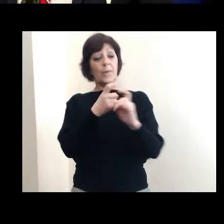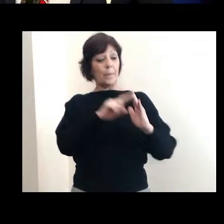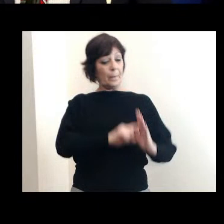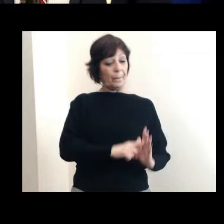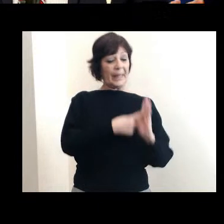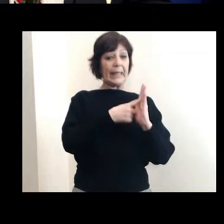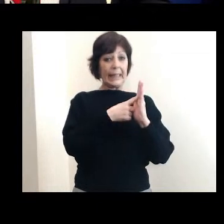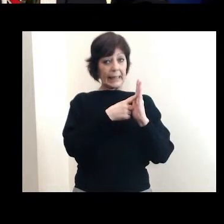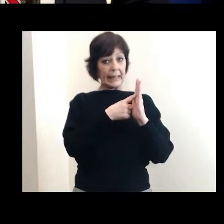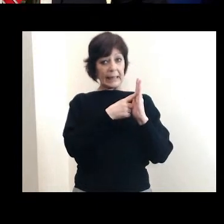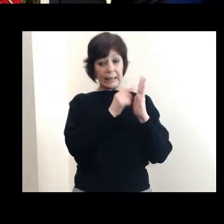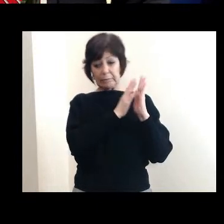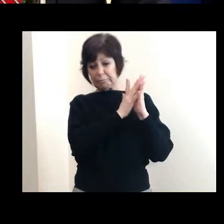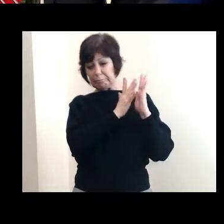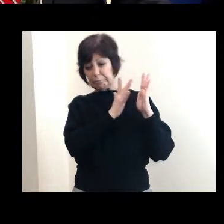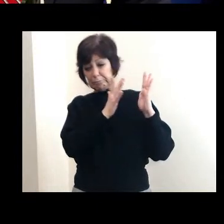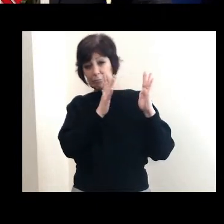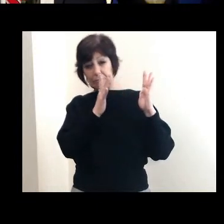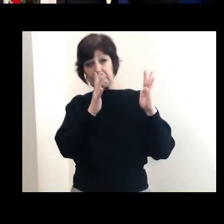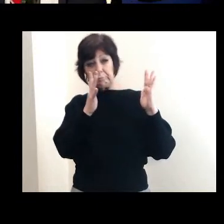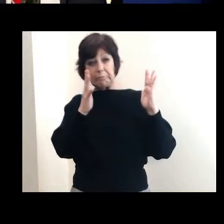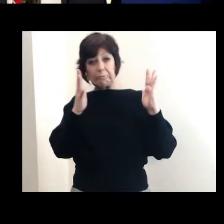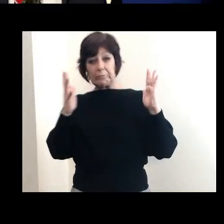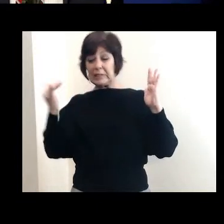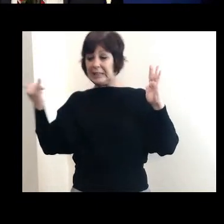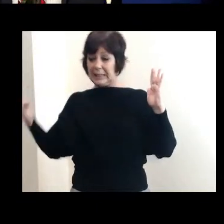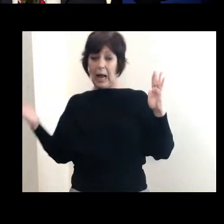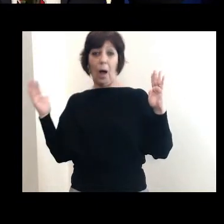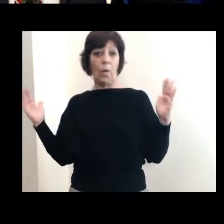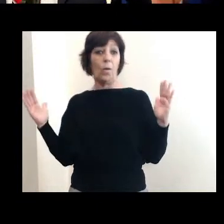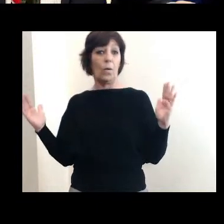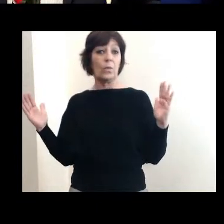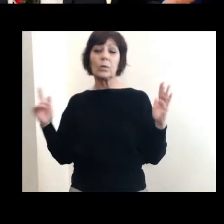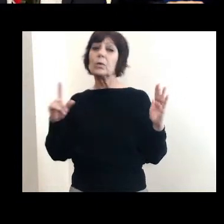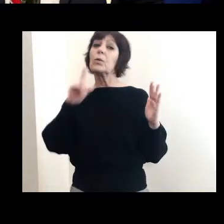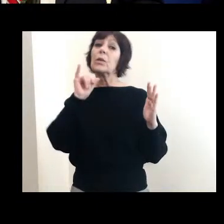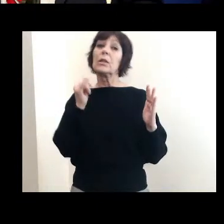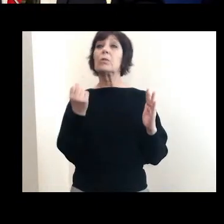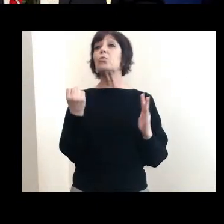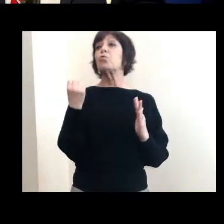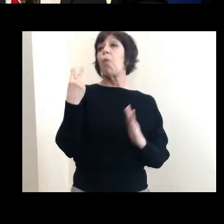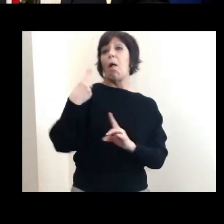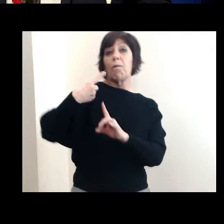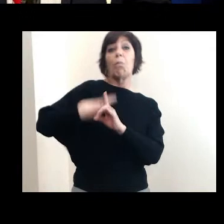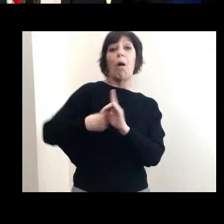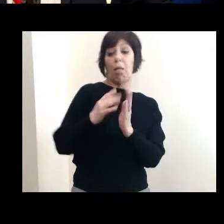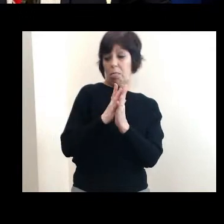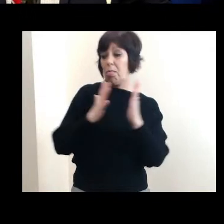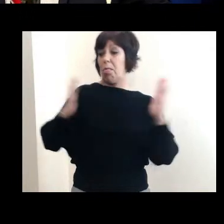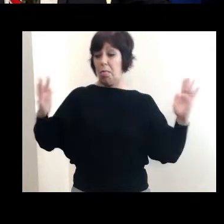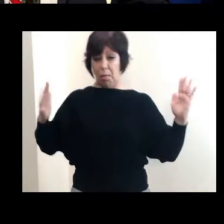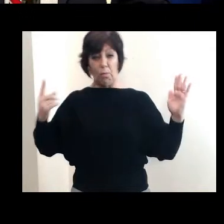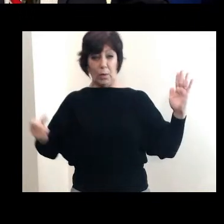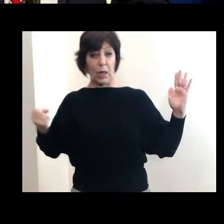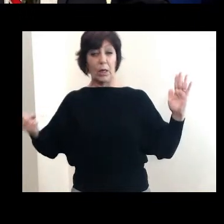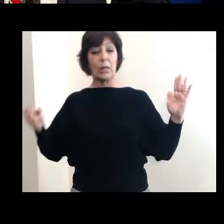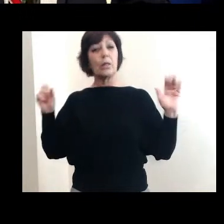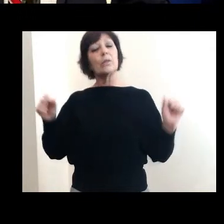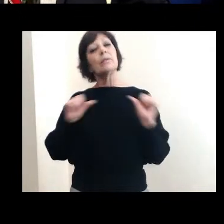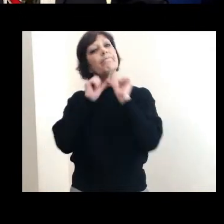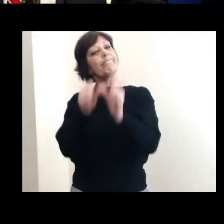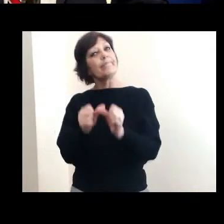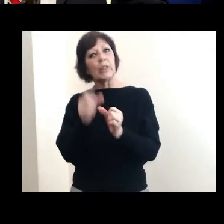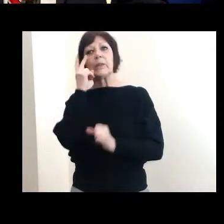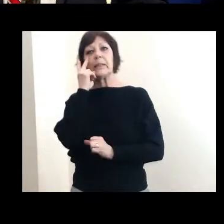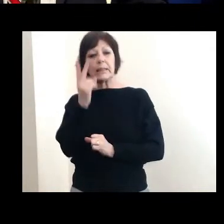beginning of the pandemic in March of last year to now, so we're really getting 12 months worth of data. And you continue to see